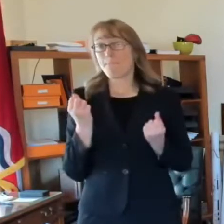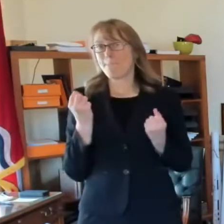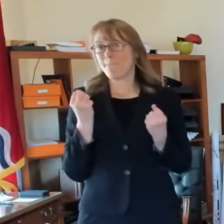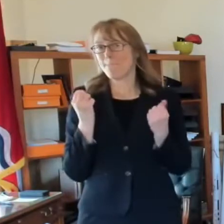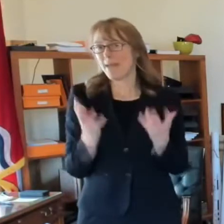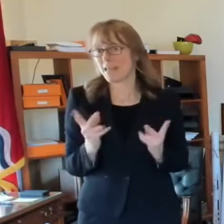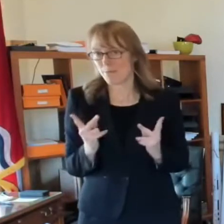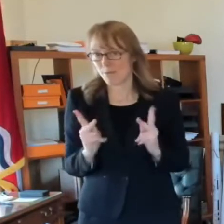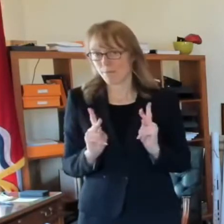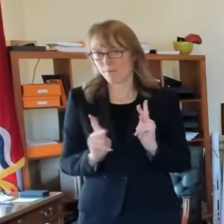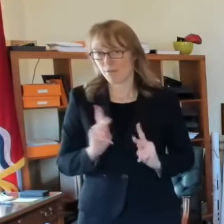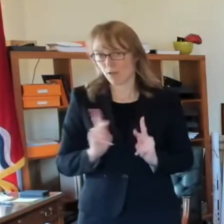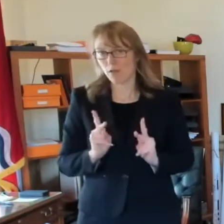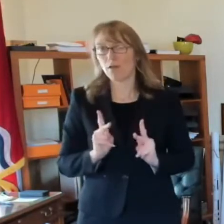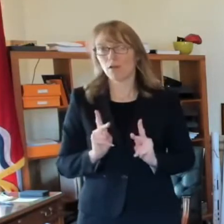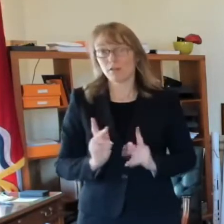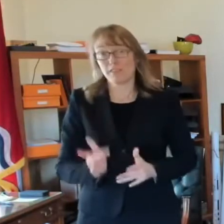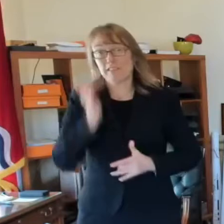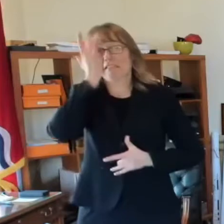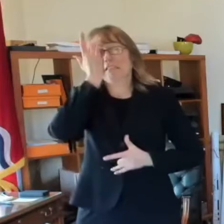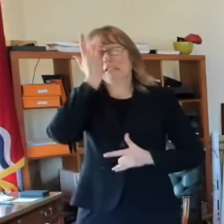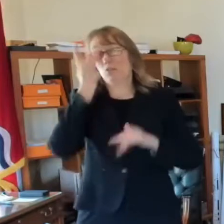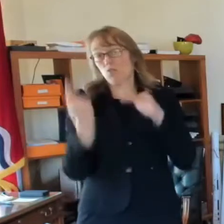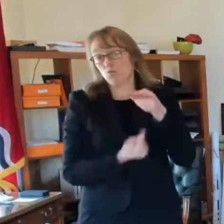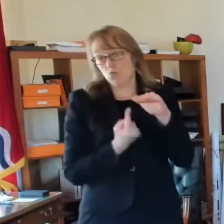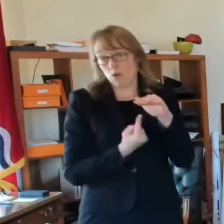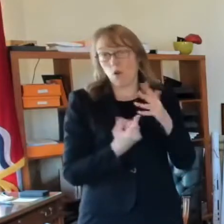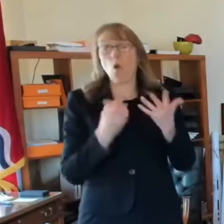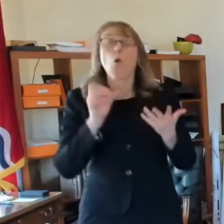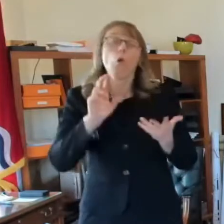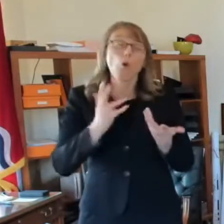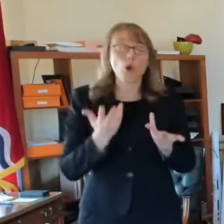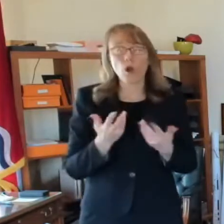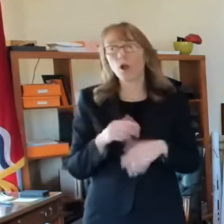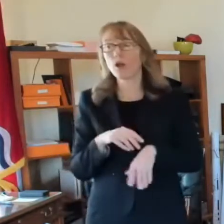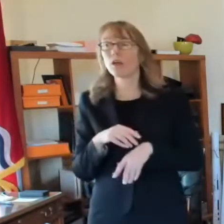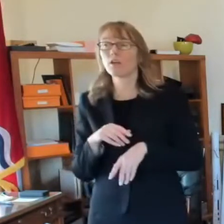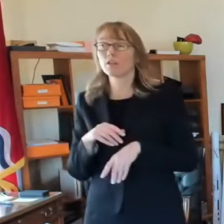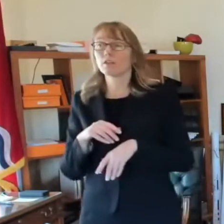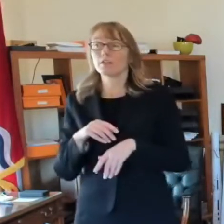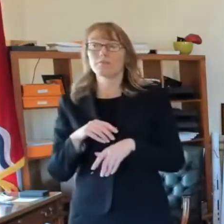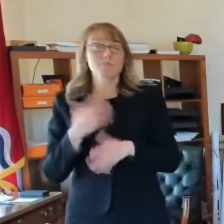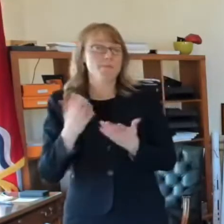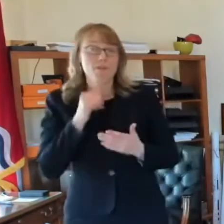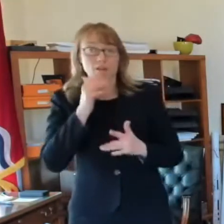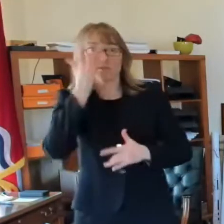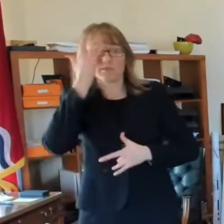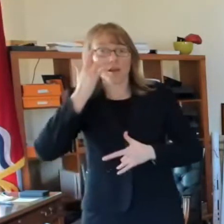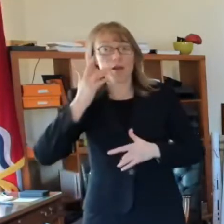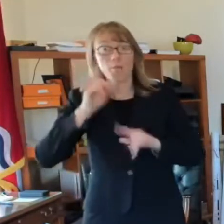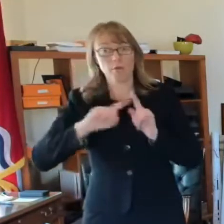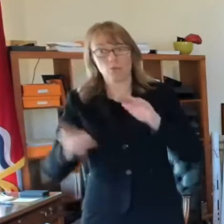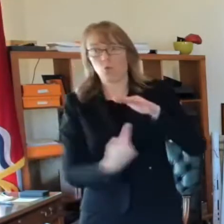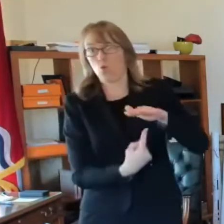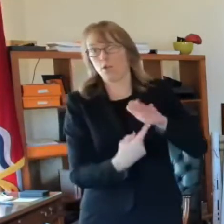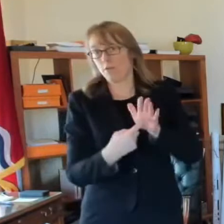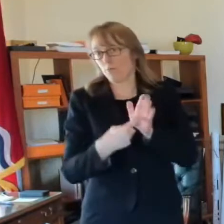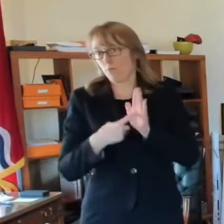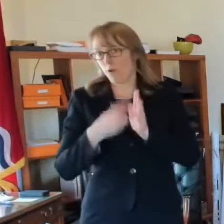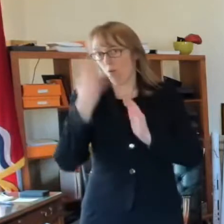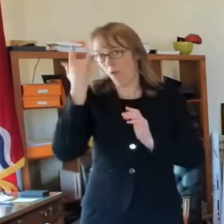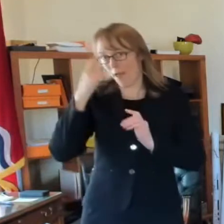they give the information that says, yeah, I was exposed outside of my workplace. Some people are exposed inside the workplace, but not as